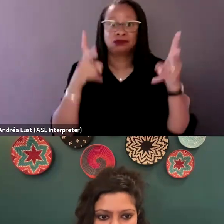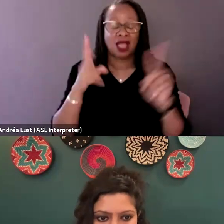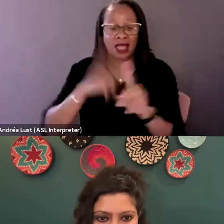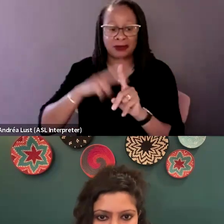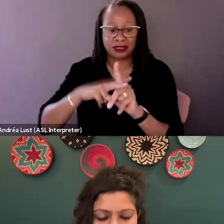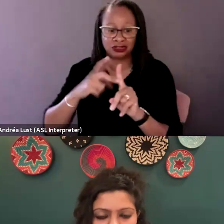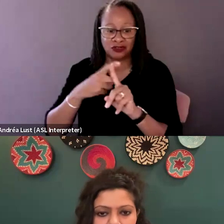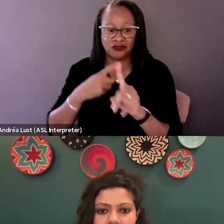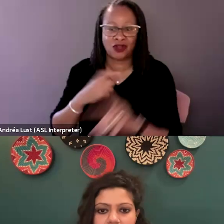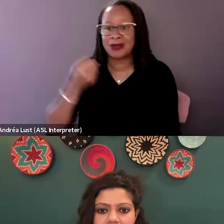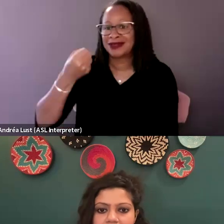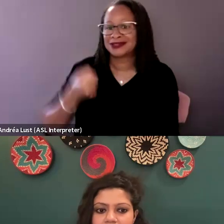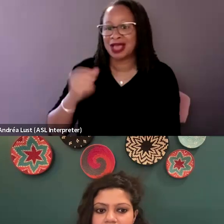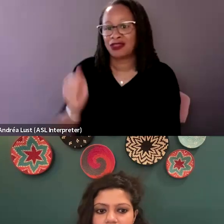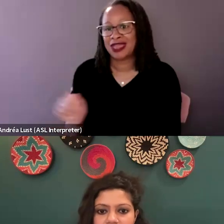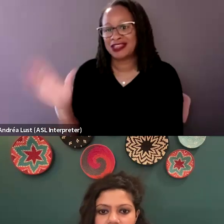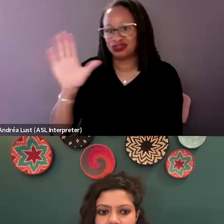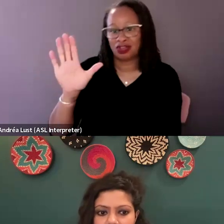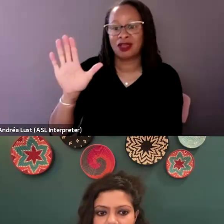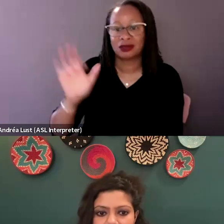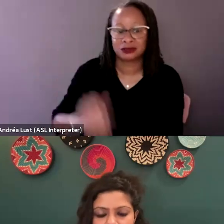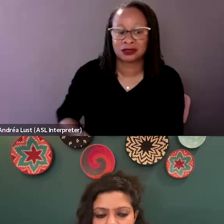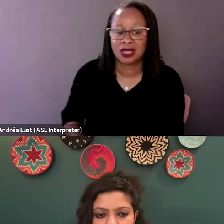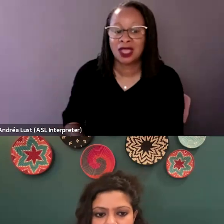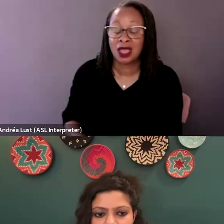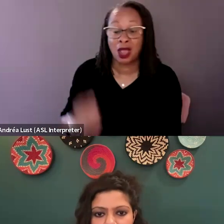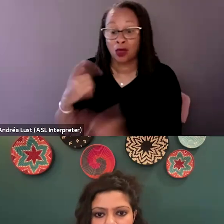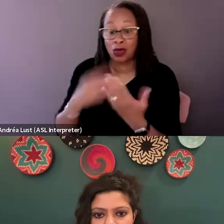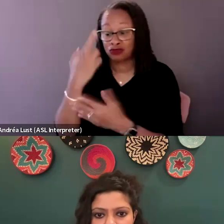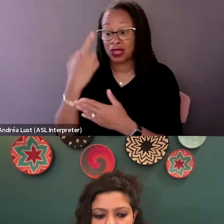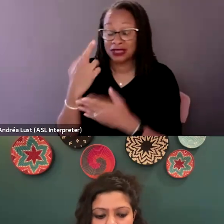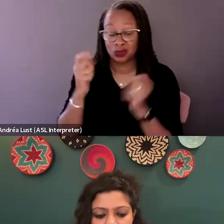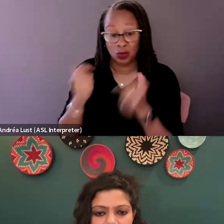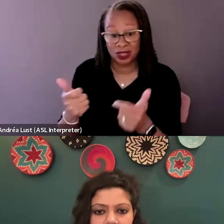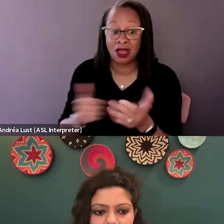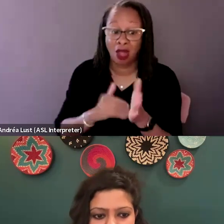and sometimes non-fiction tends towards fiction tendencies, and you sort of find